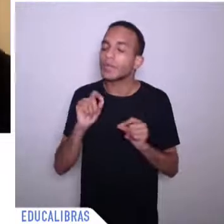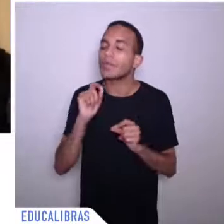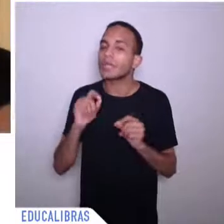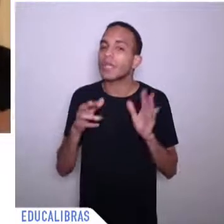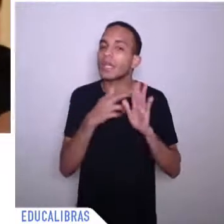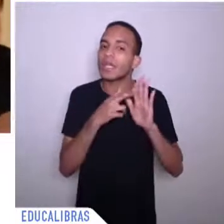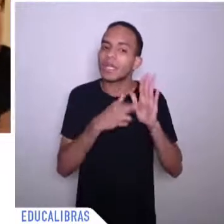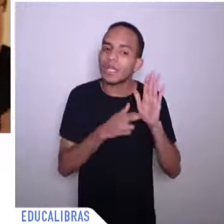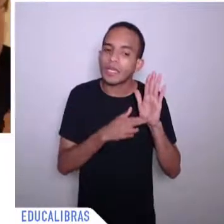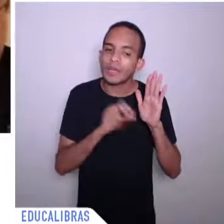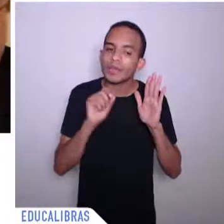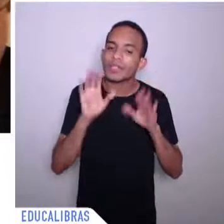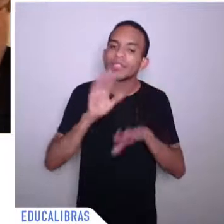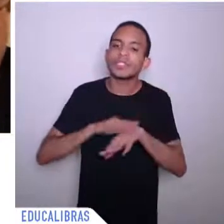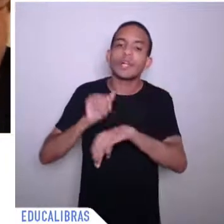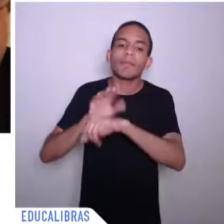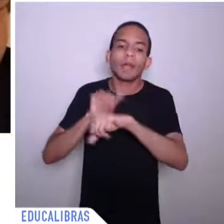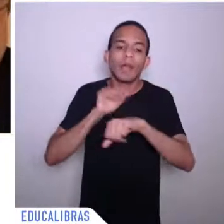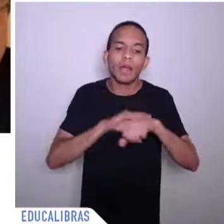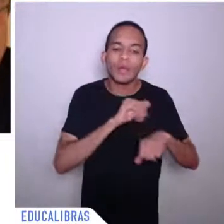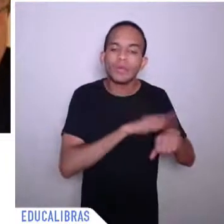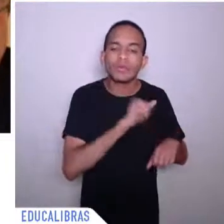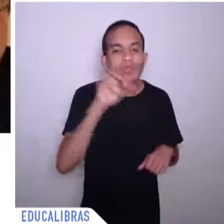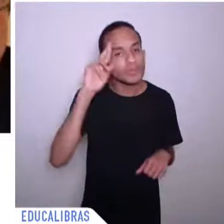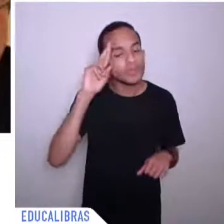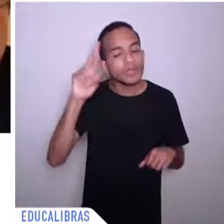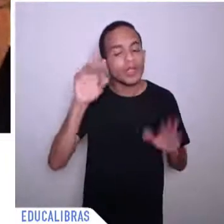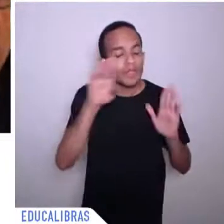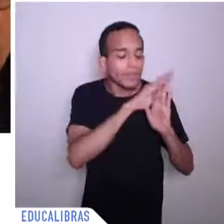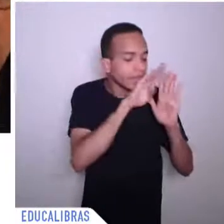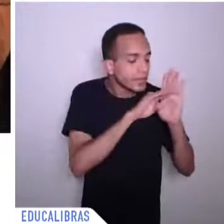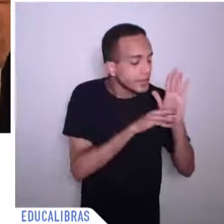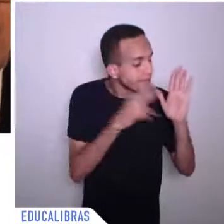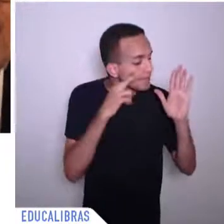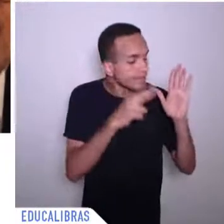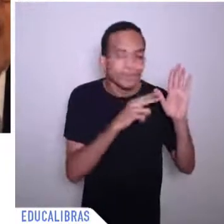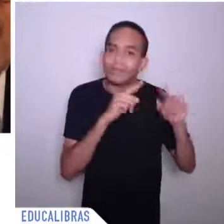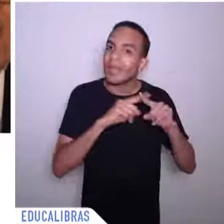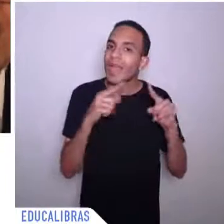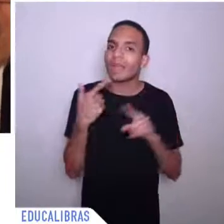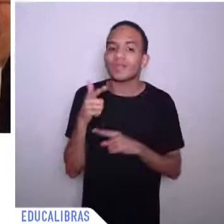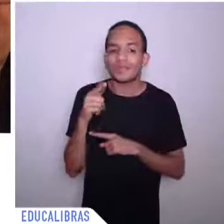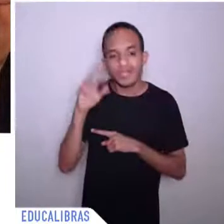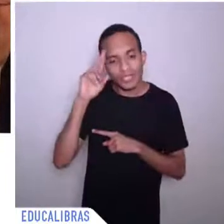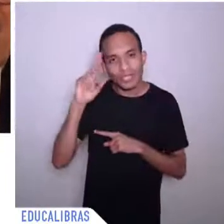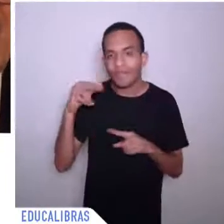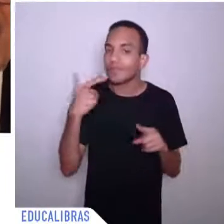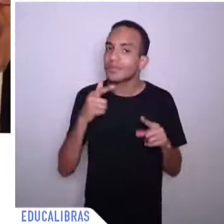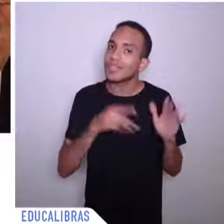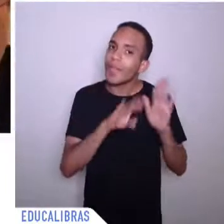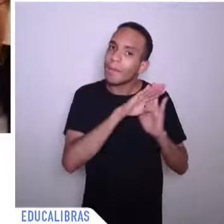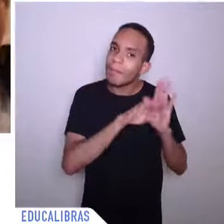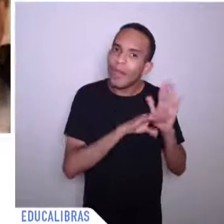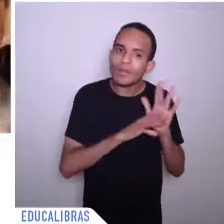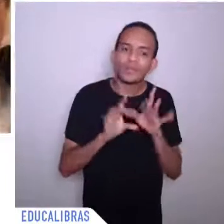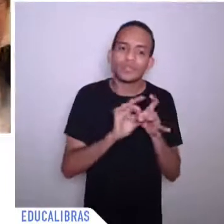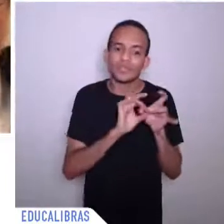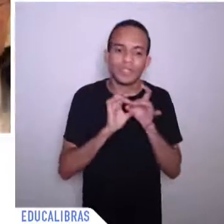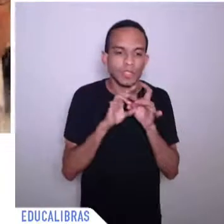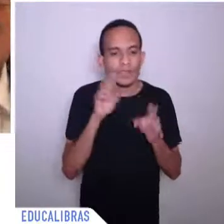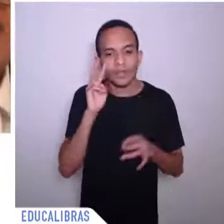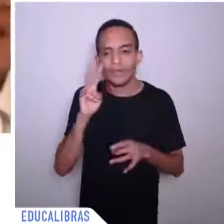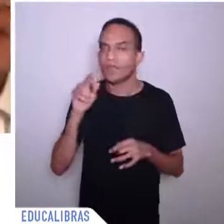attack people. What is our rules? Well, we have to call the leaders and check what is happening. We had no leaders.